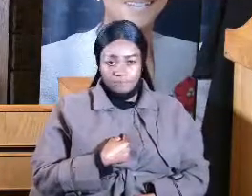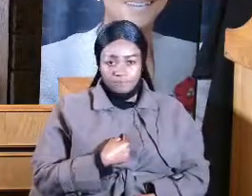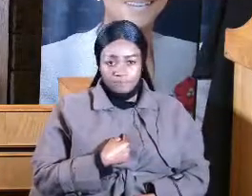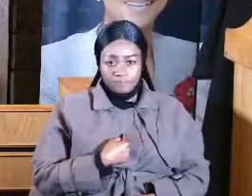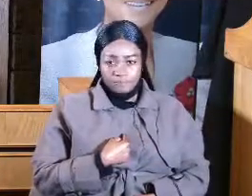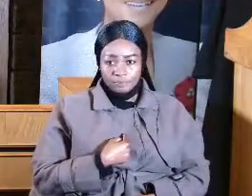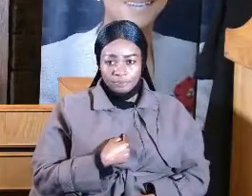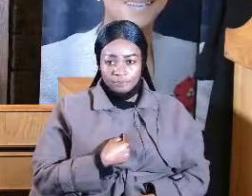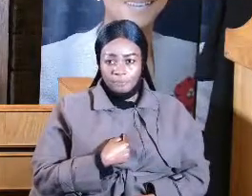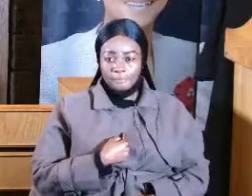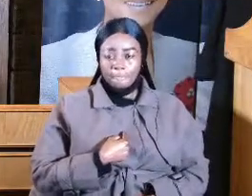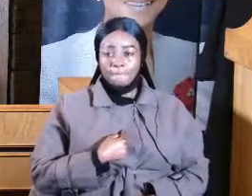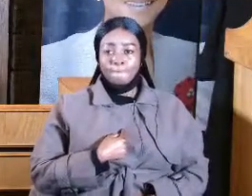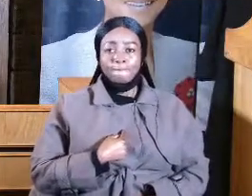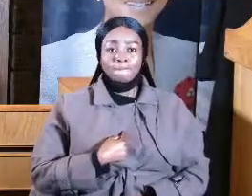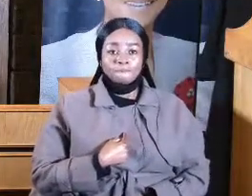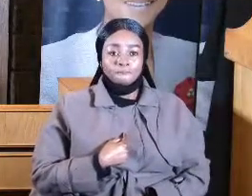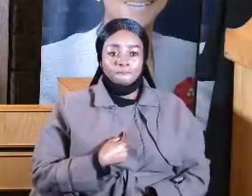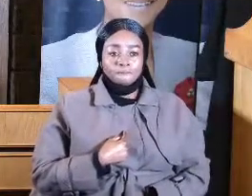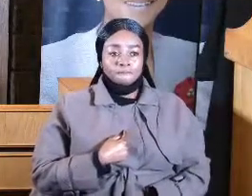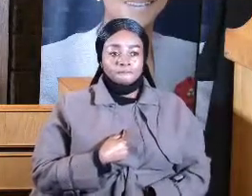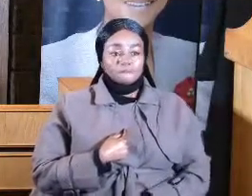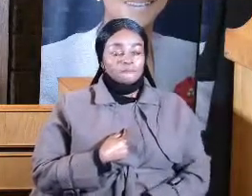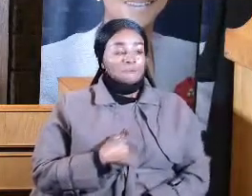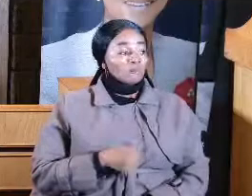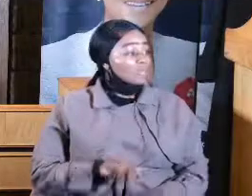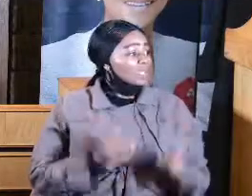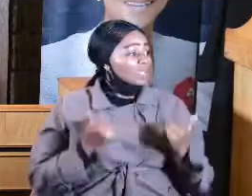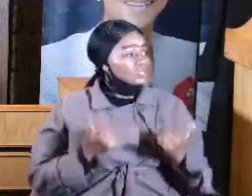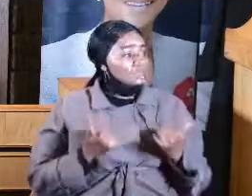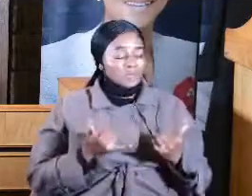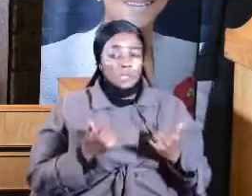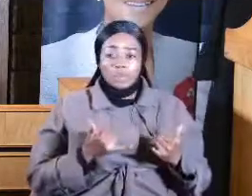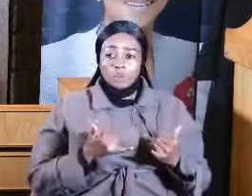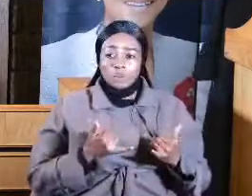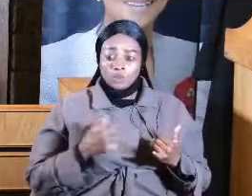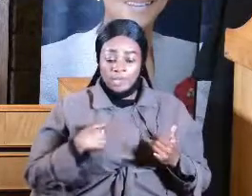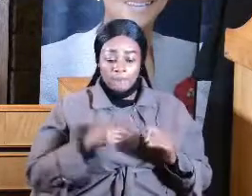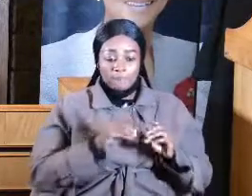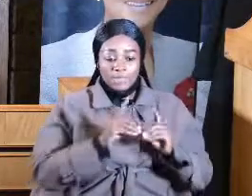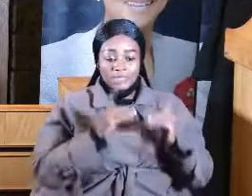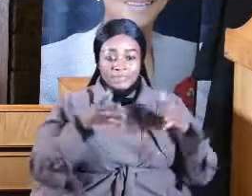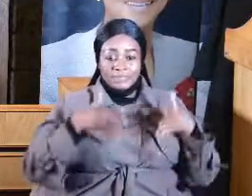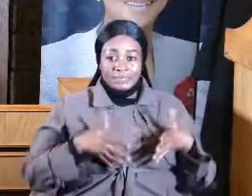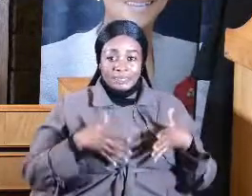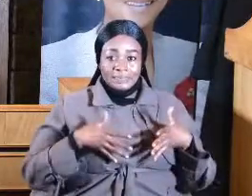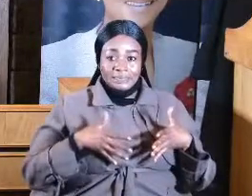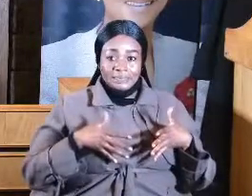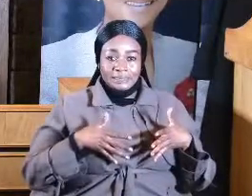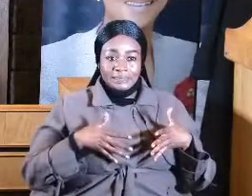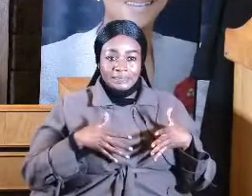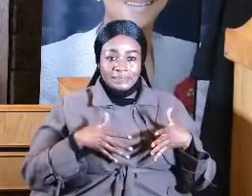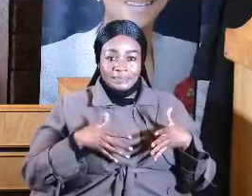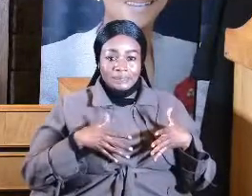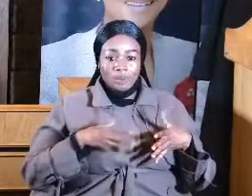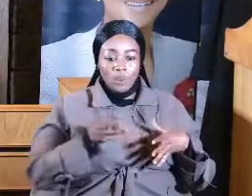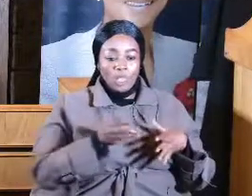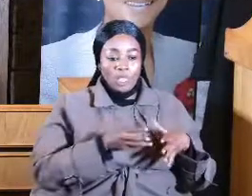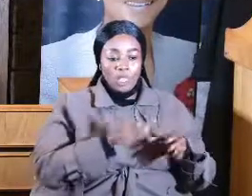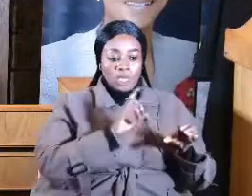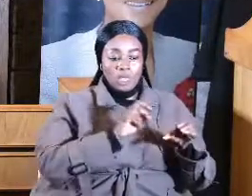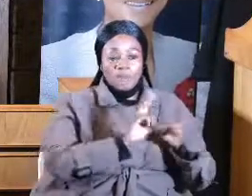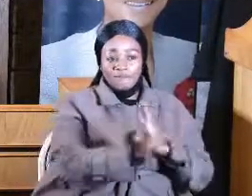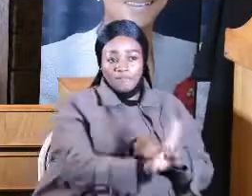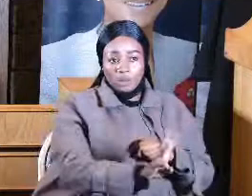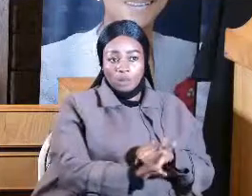Program Director, now because I am the District Director for Lejolibutswa Education District in Welkom, some